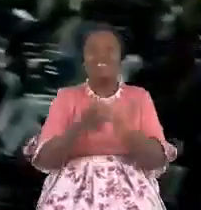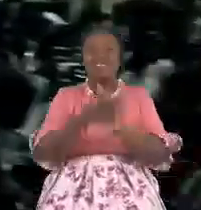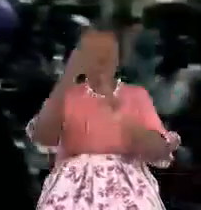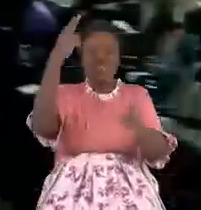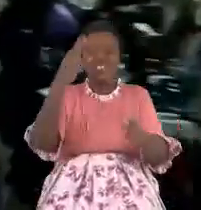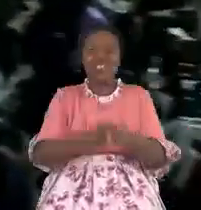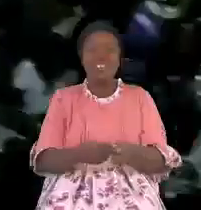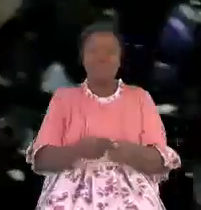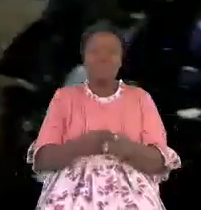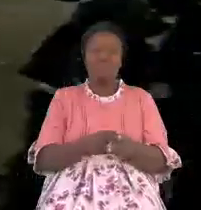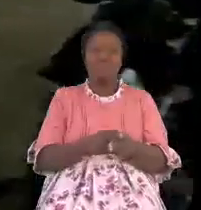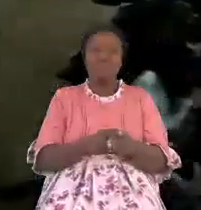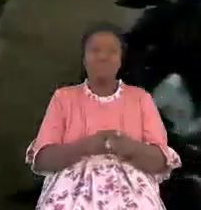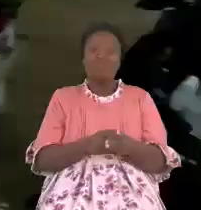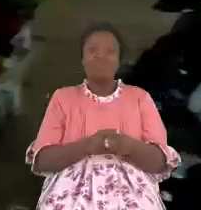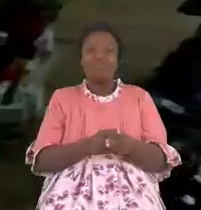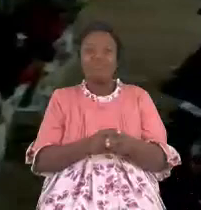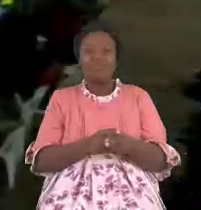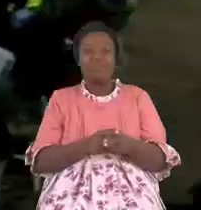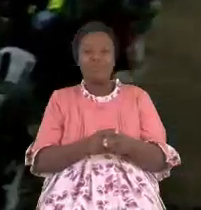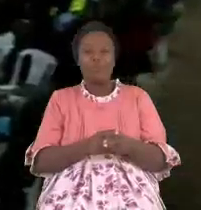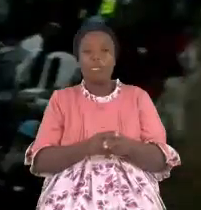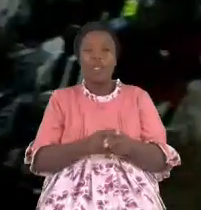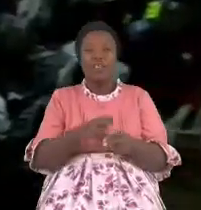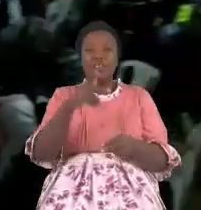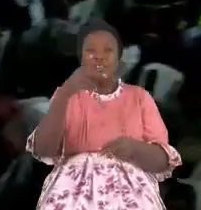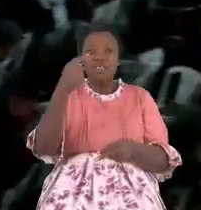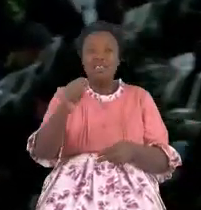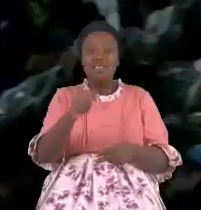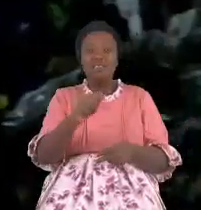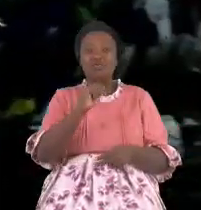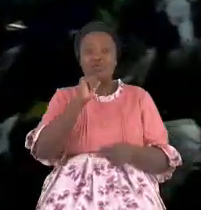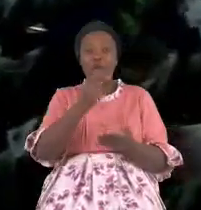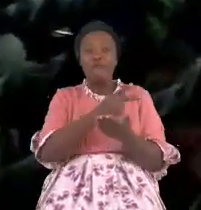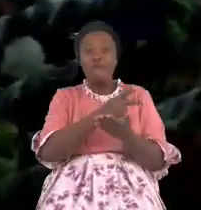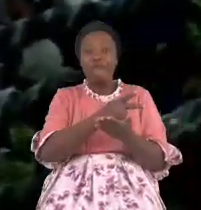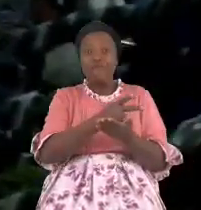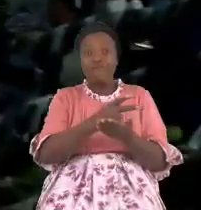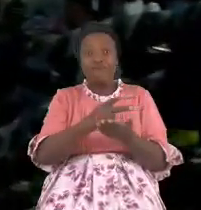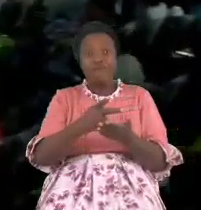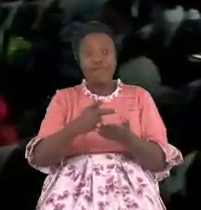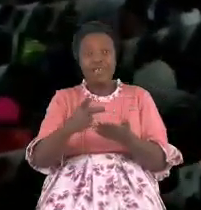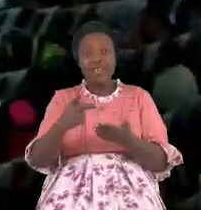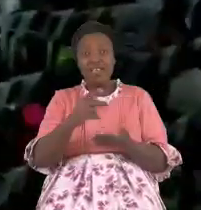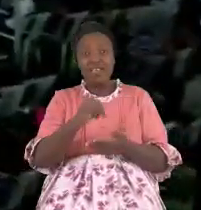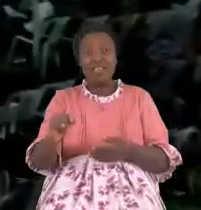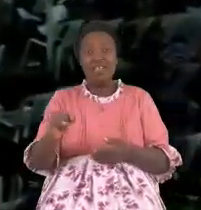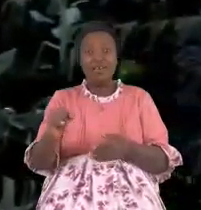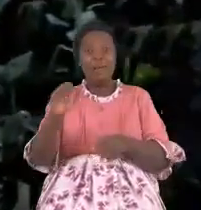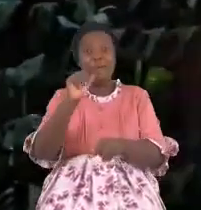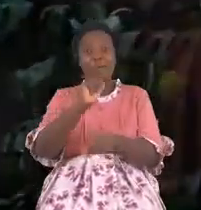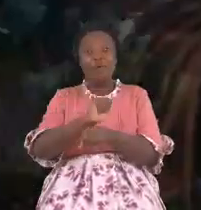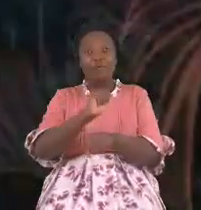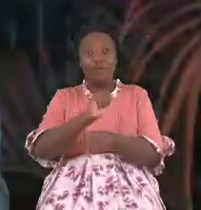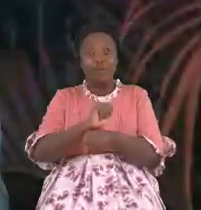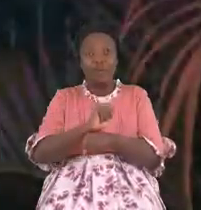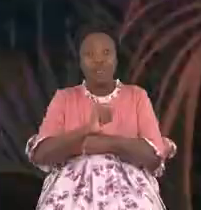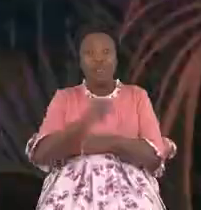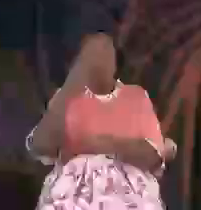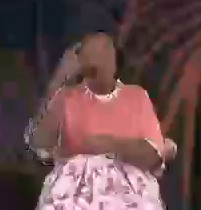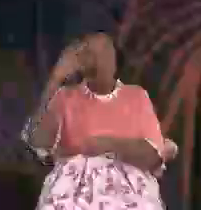name the unfeeling performance for the